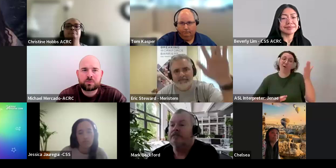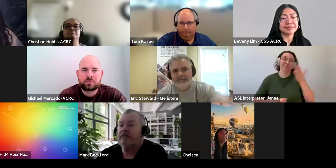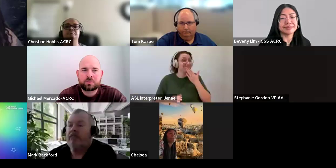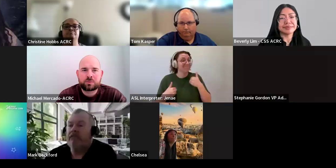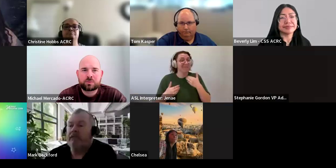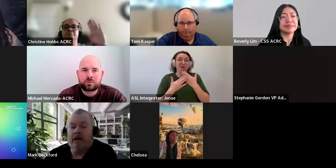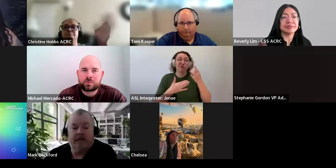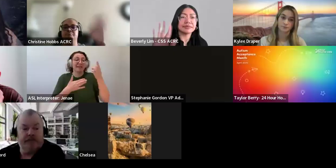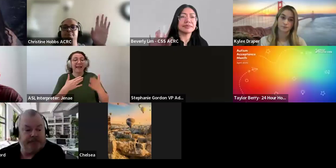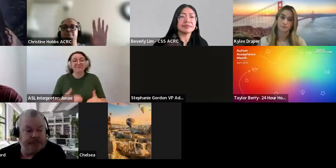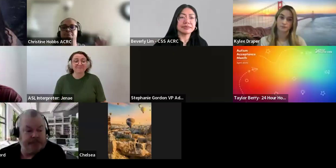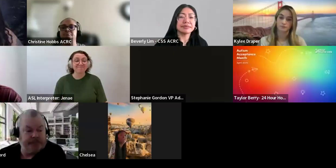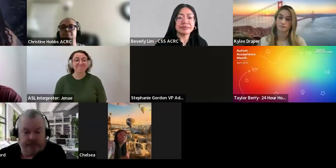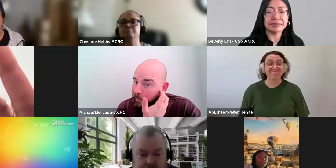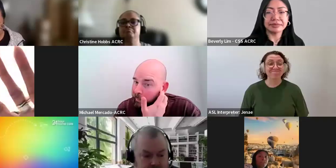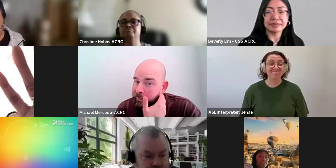weekend.